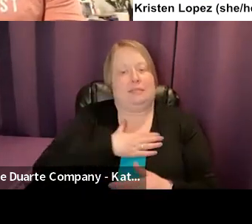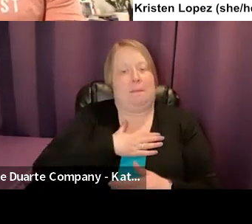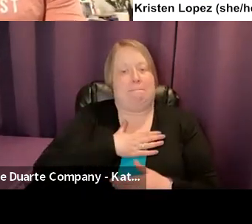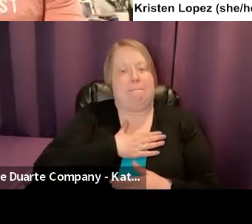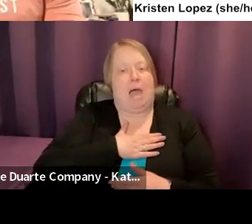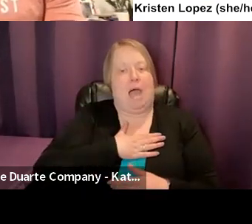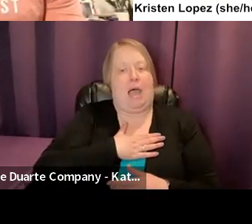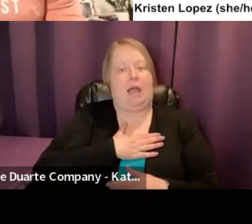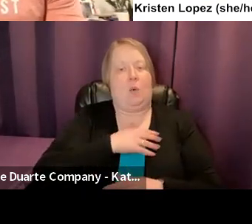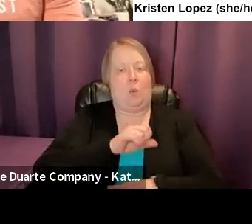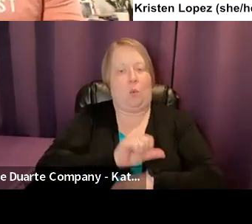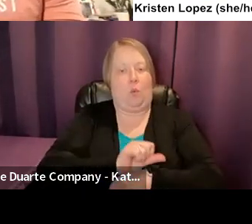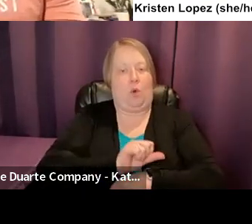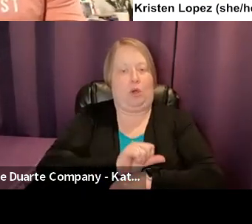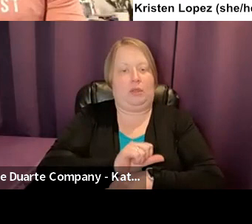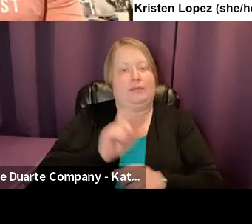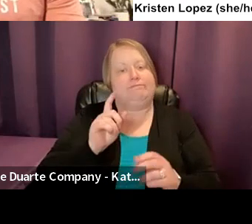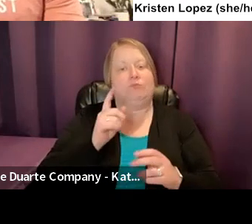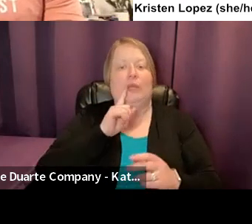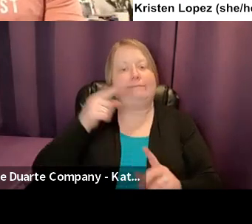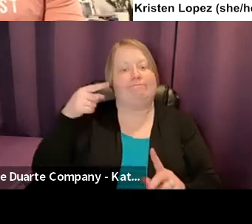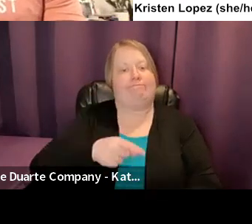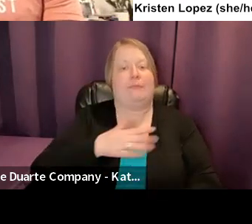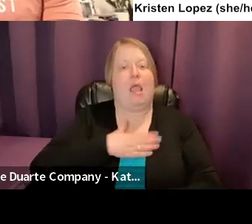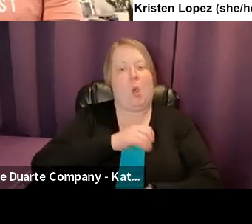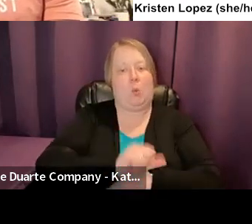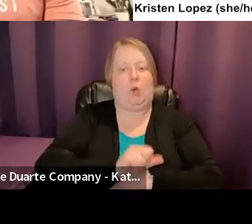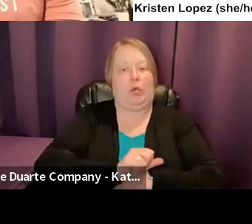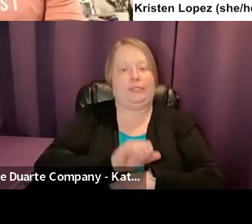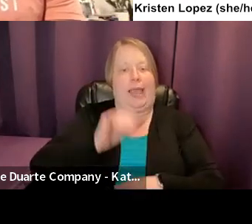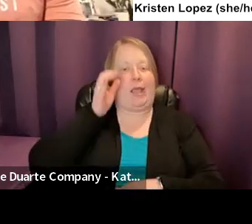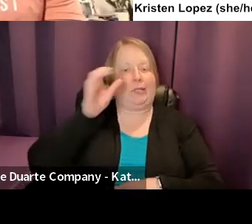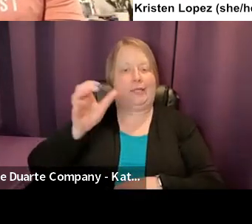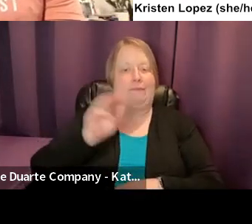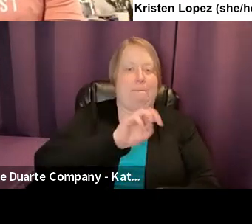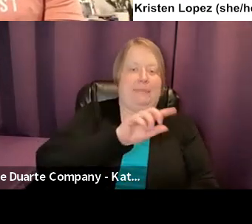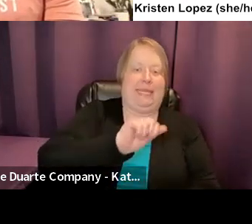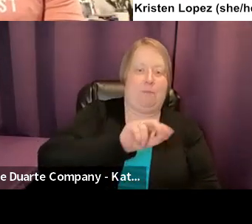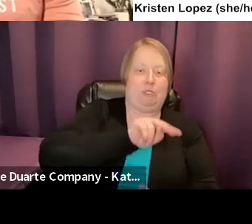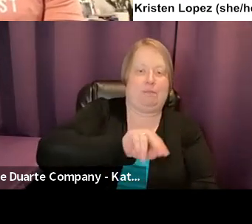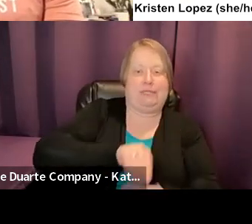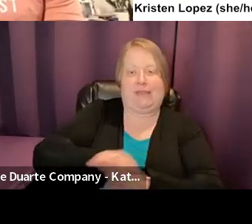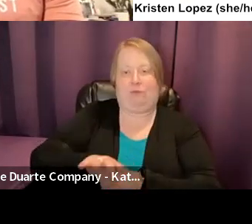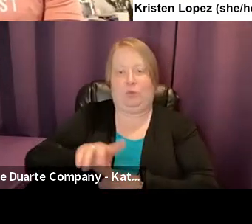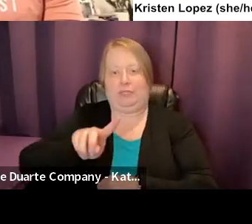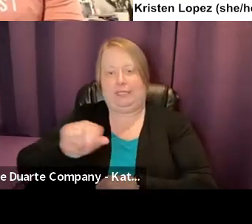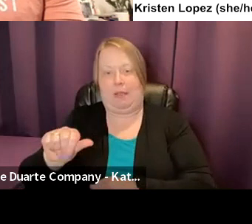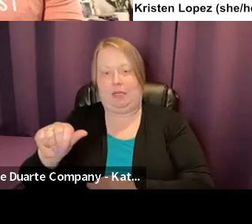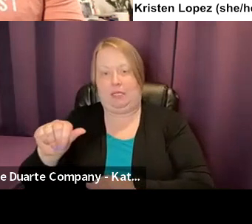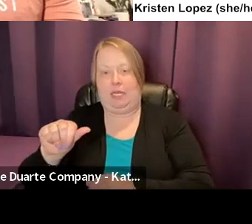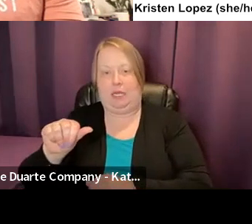perceptions influence disability and disability influences media perceptions, I've always seen it as